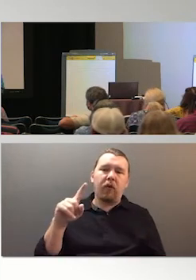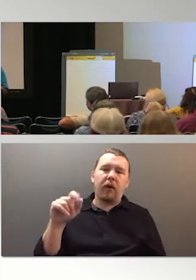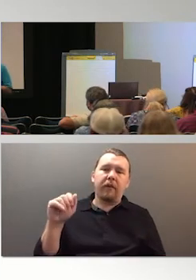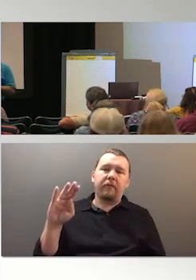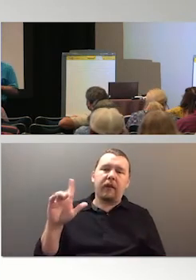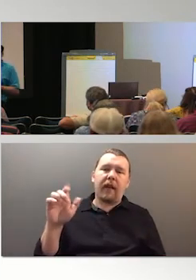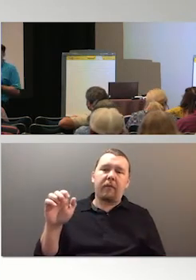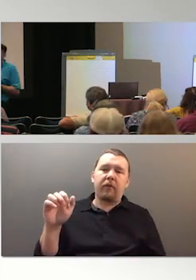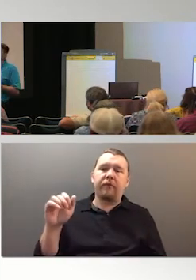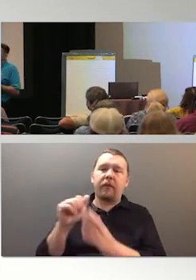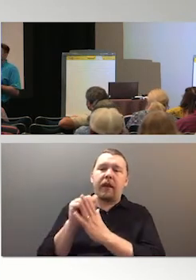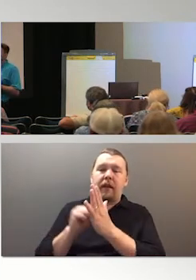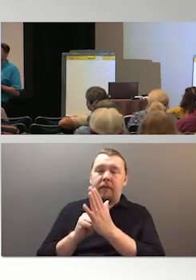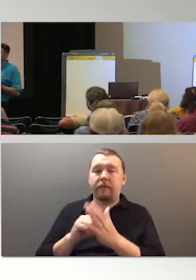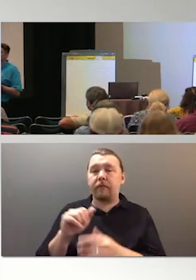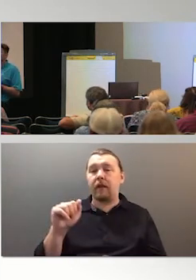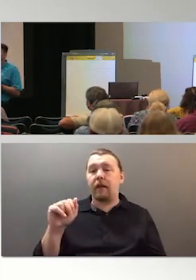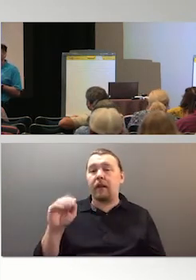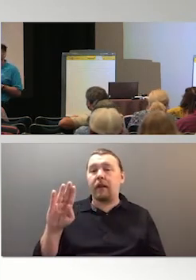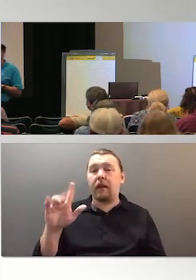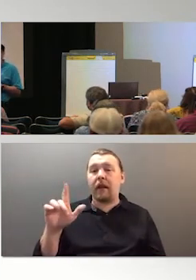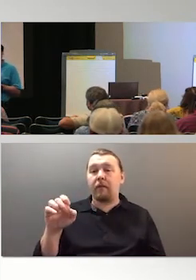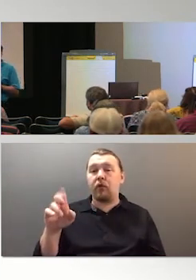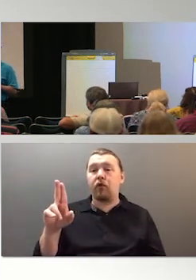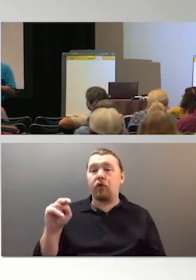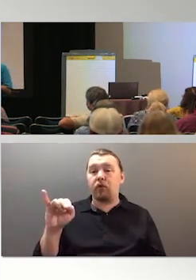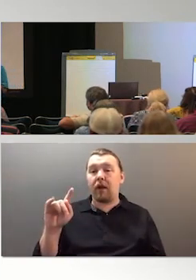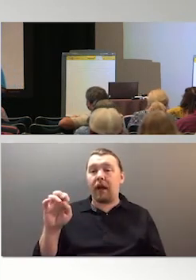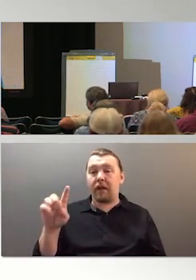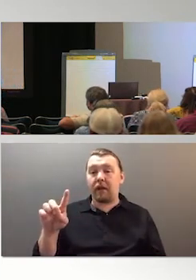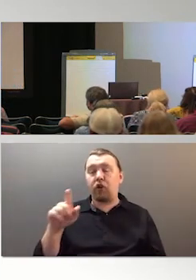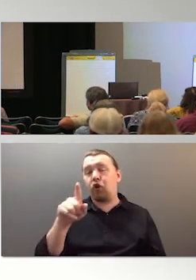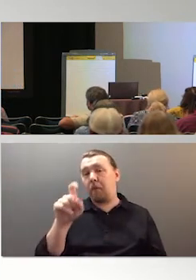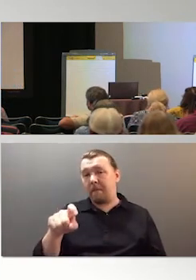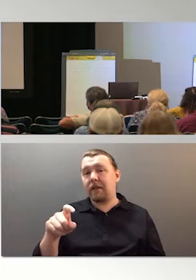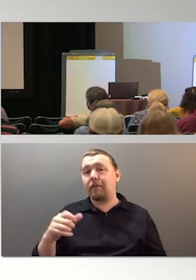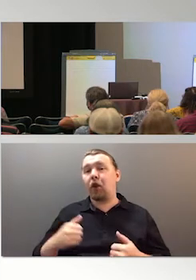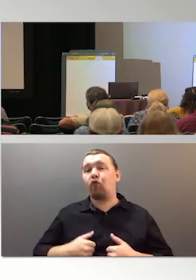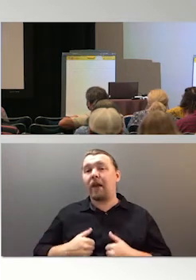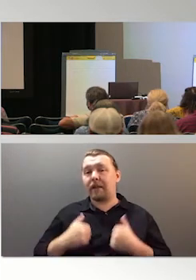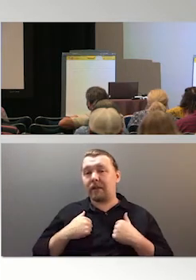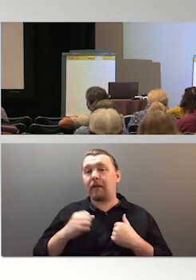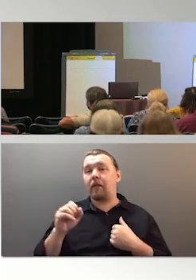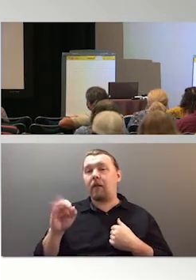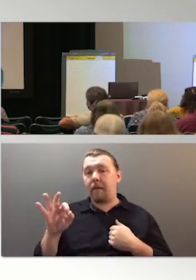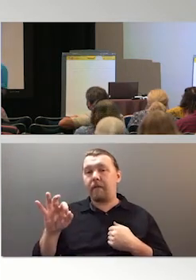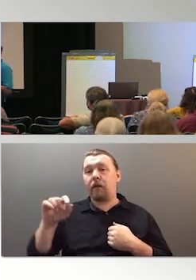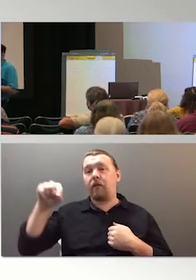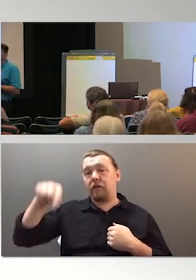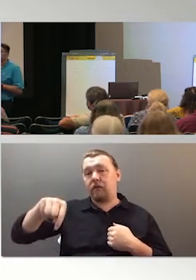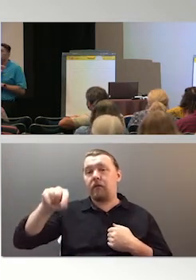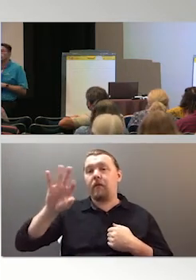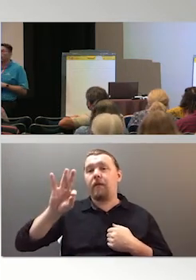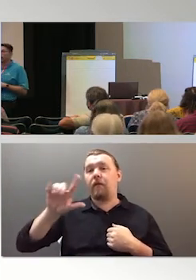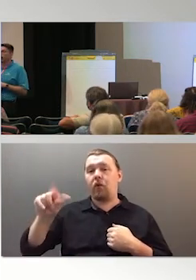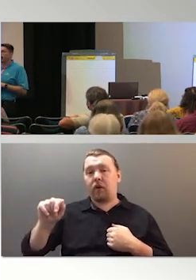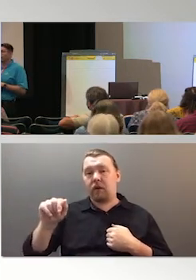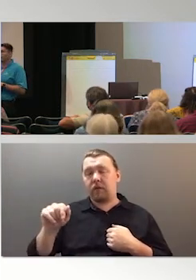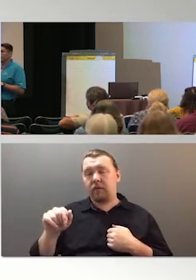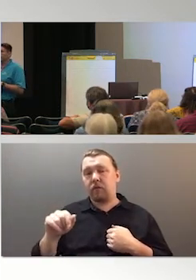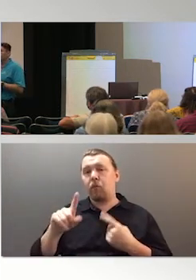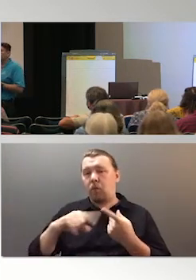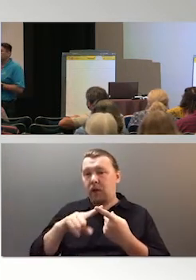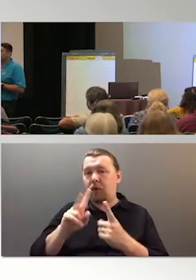account. Specifically for an ABLE United account, you have to be a Florida resident at the time you apply. The other 2 are true for all